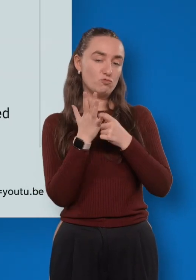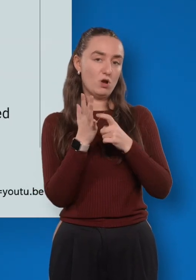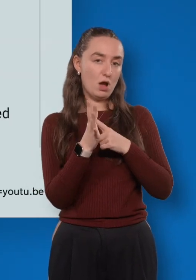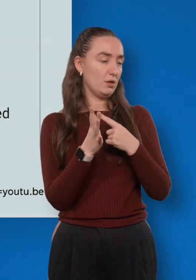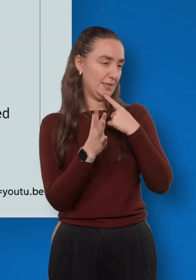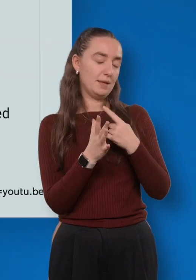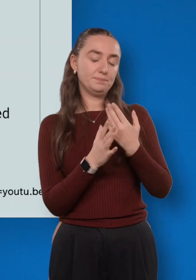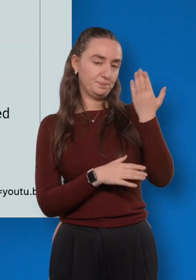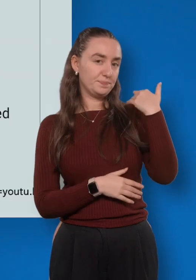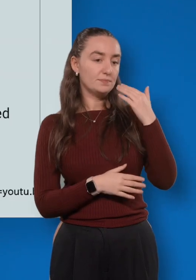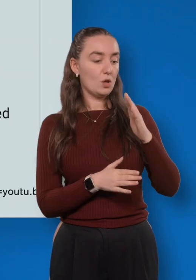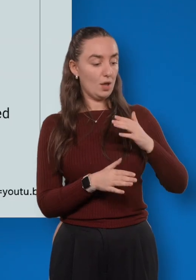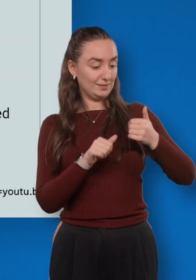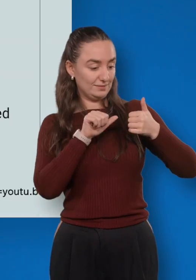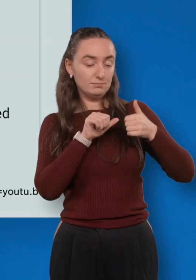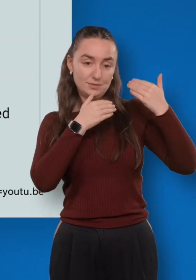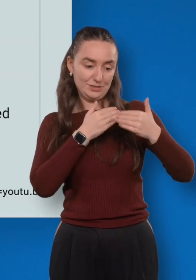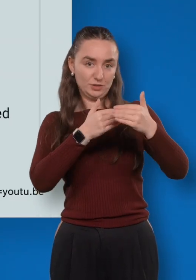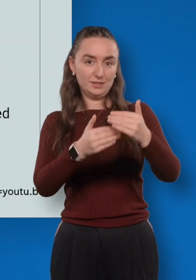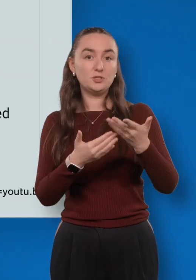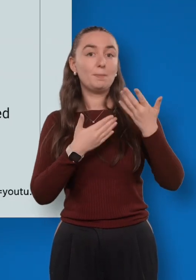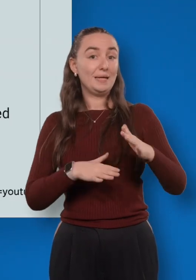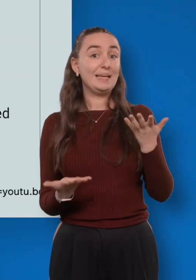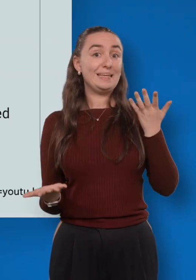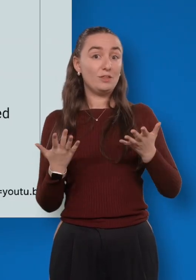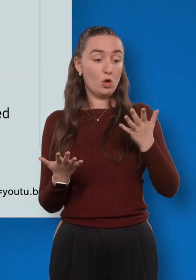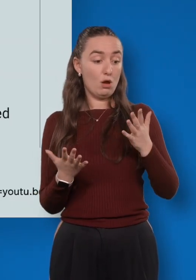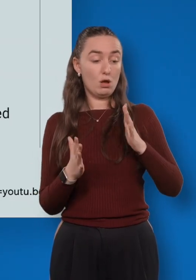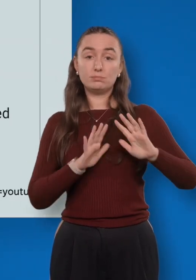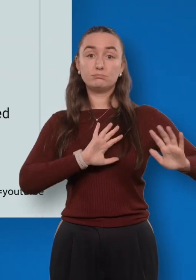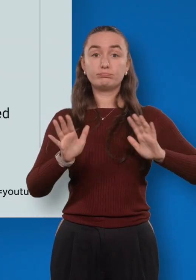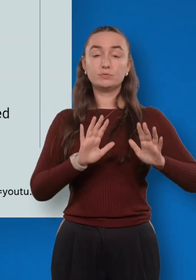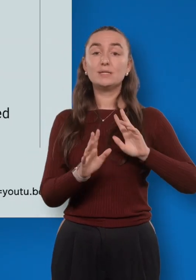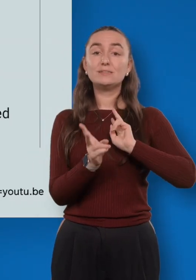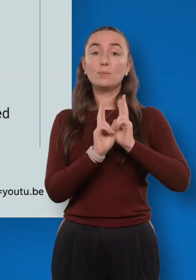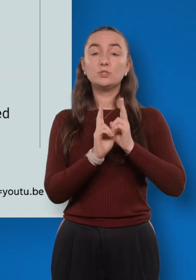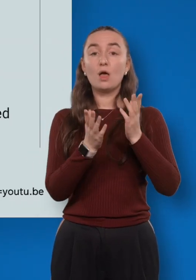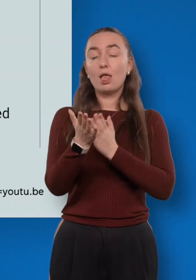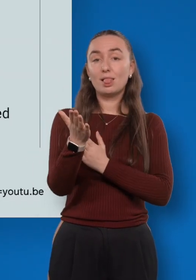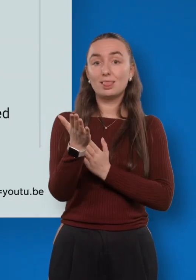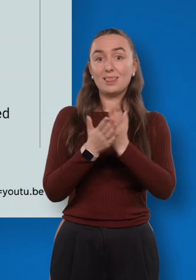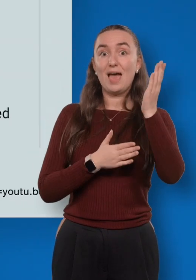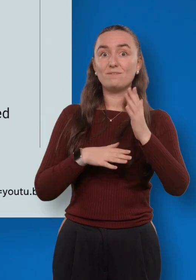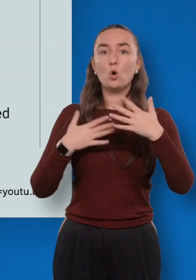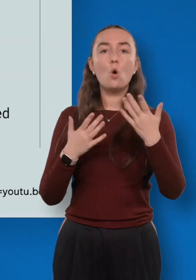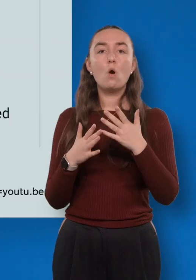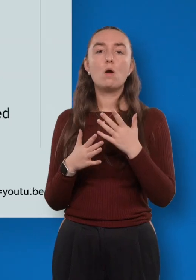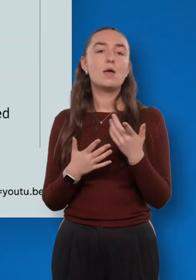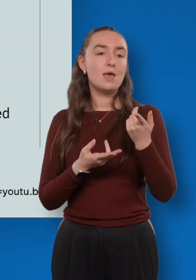have BSL interpretation either live, if it's requested by deaf participants, or we add